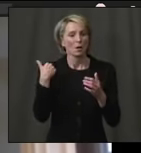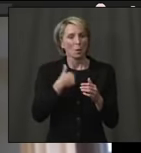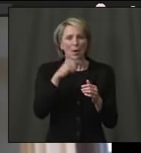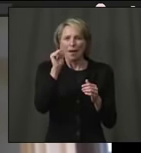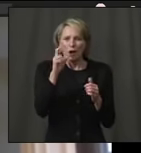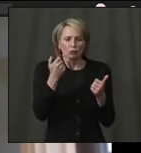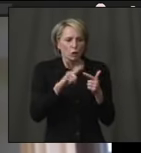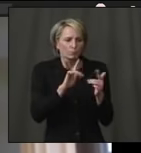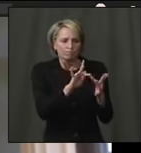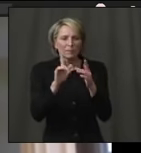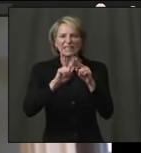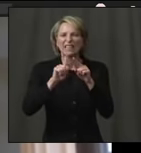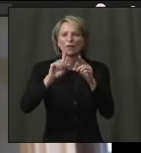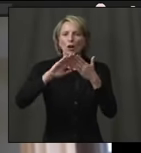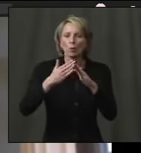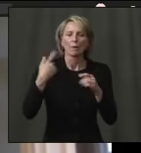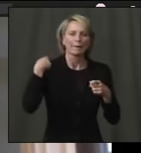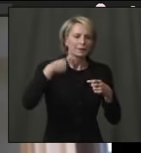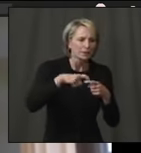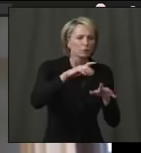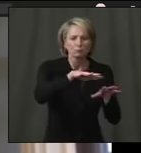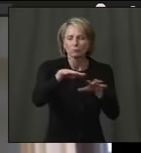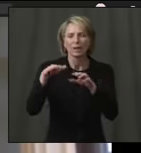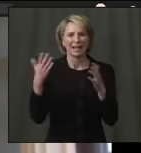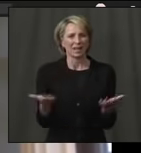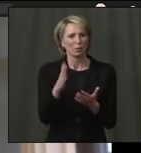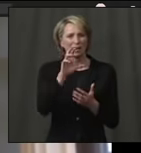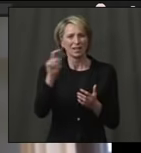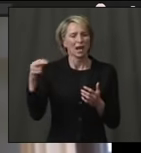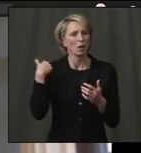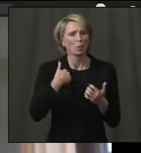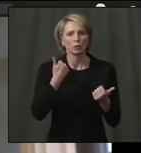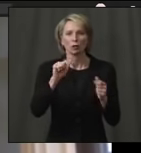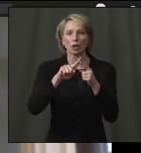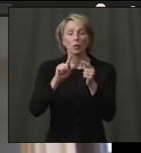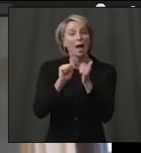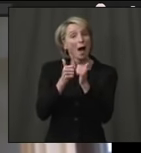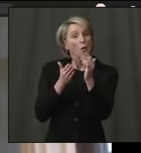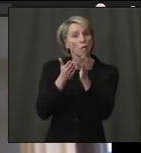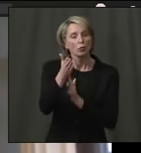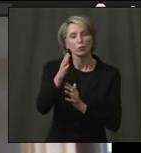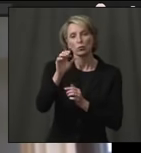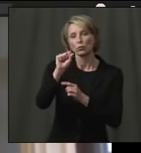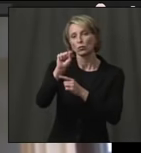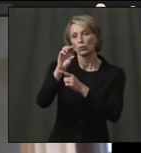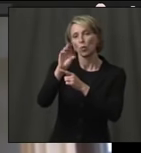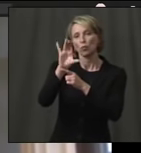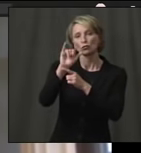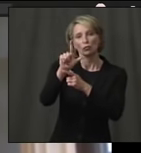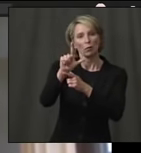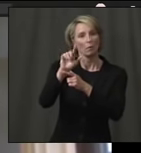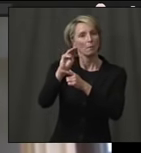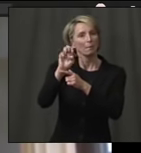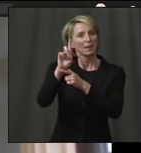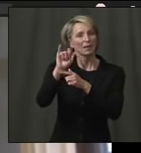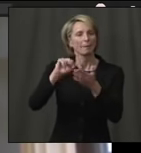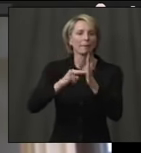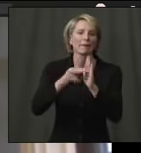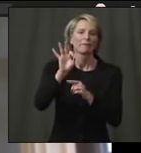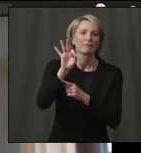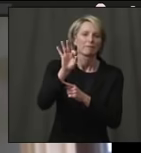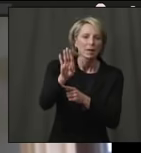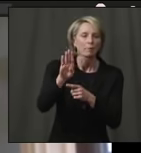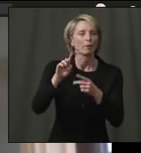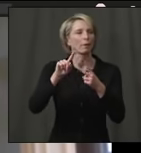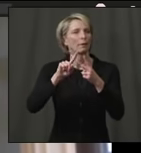Looking forward to pushing that message out on social media. And we are working closely with our Latino